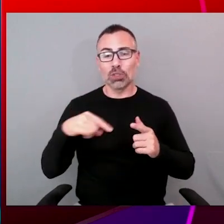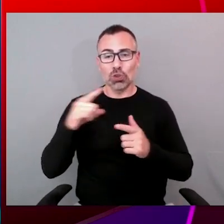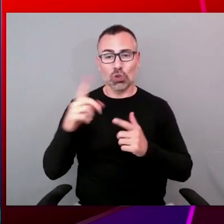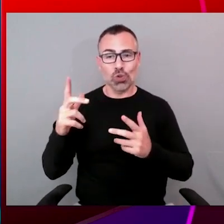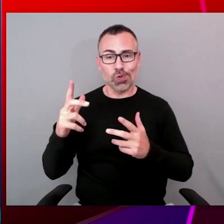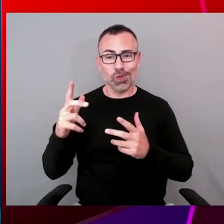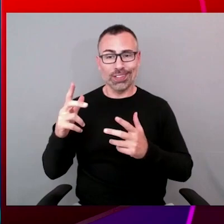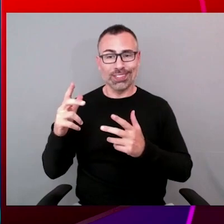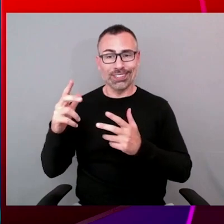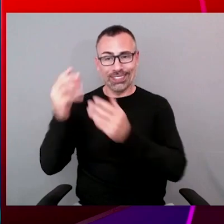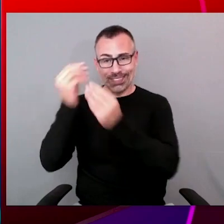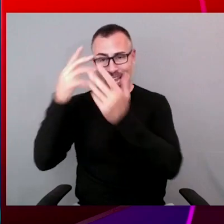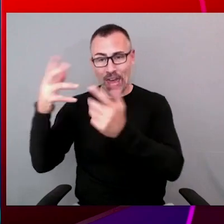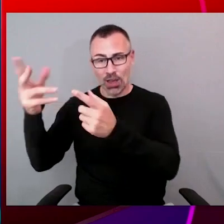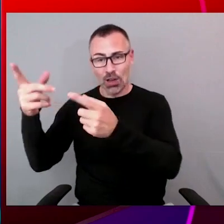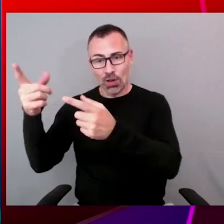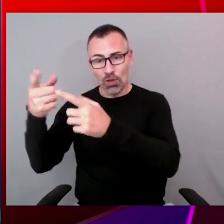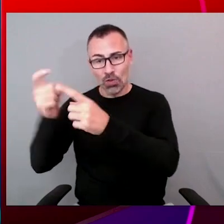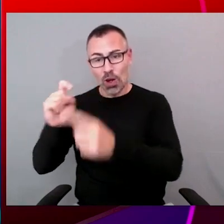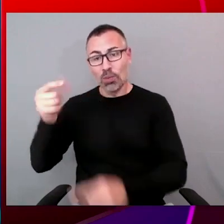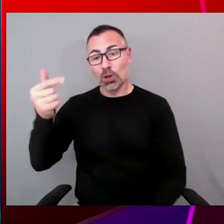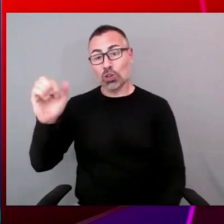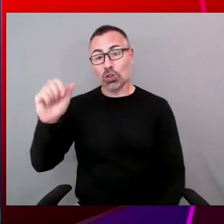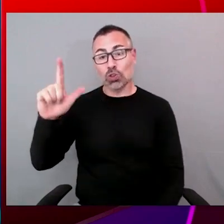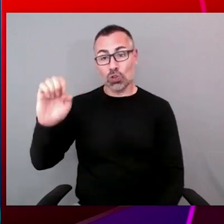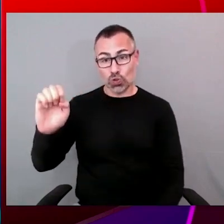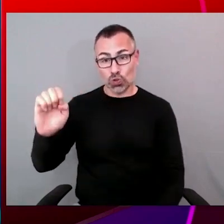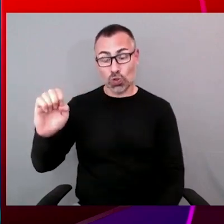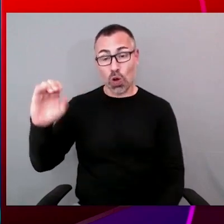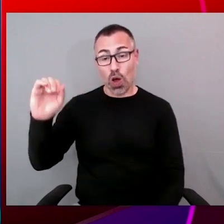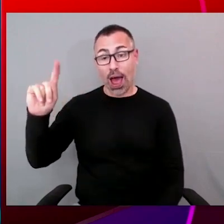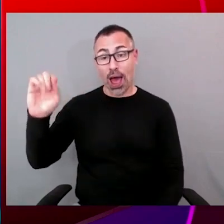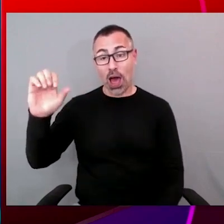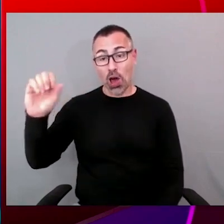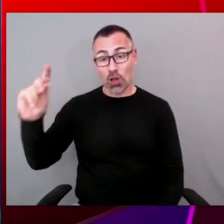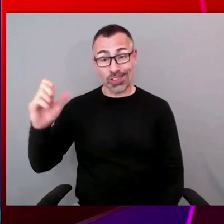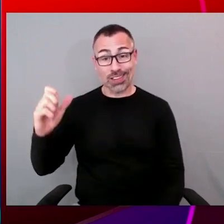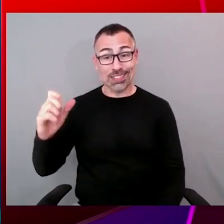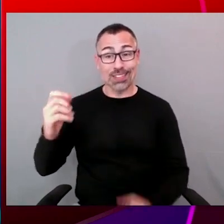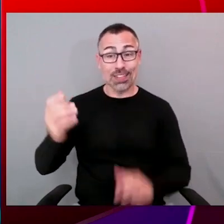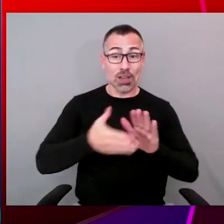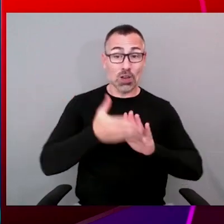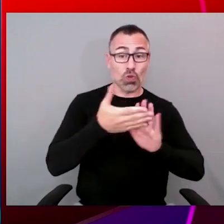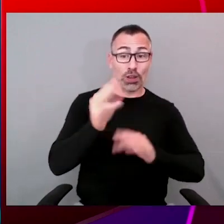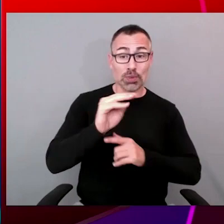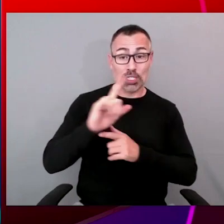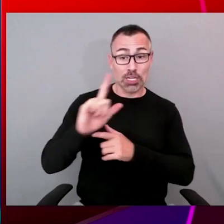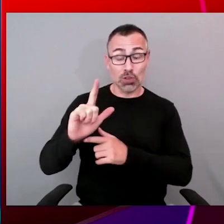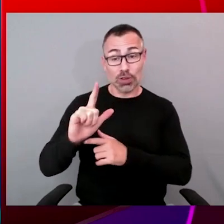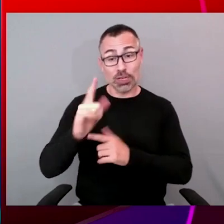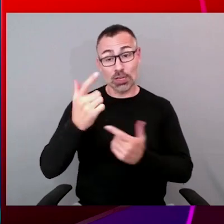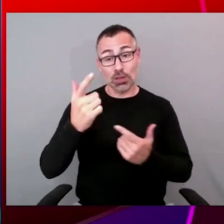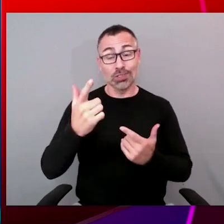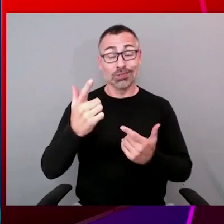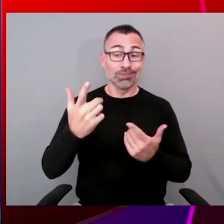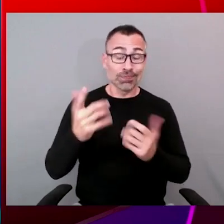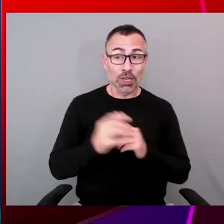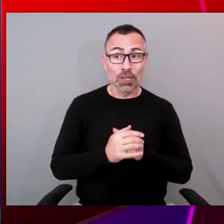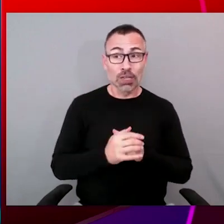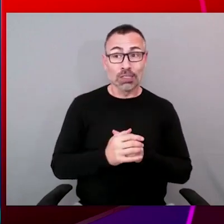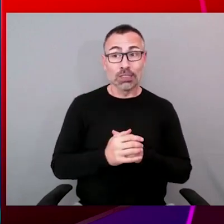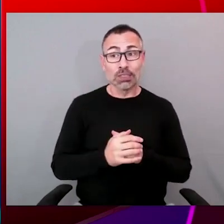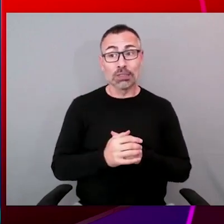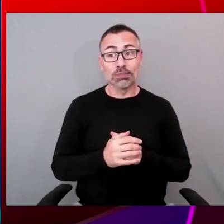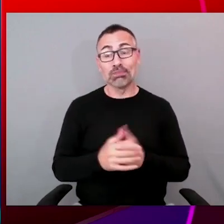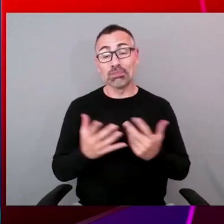Google AdWords and running machine learning on top of that to qualify leads. So we can see some amazing